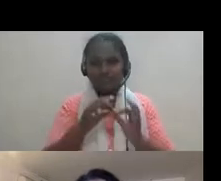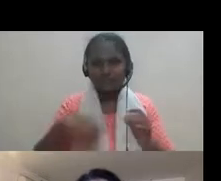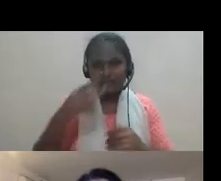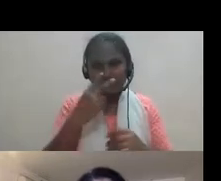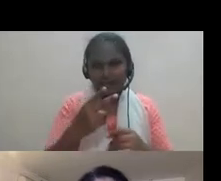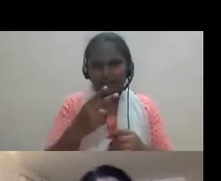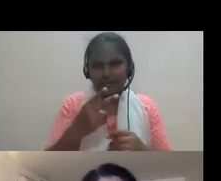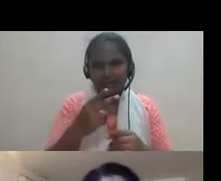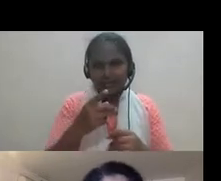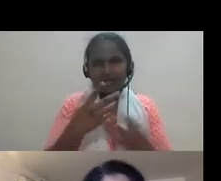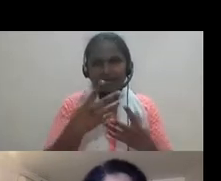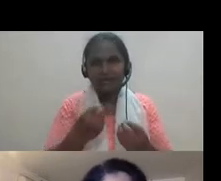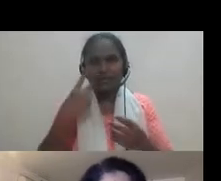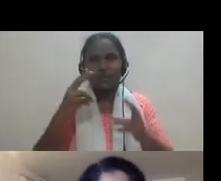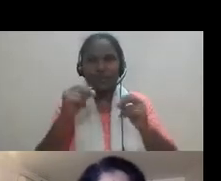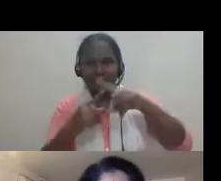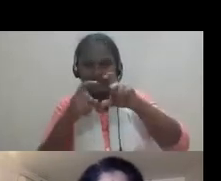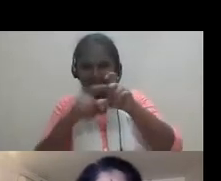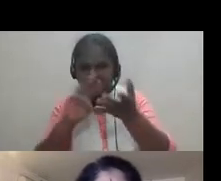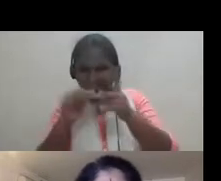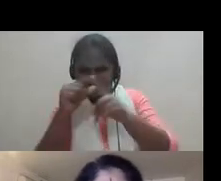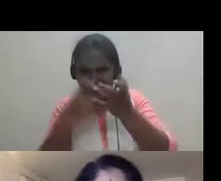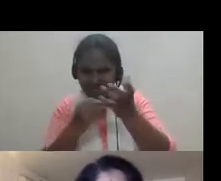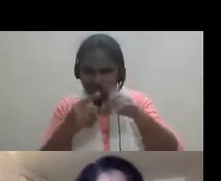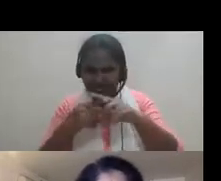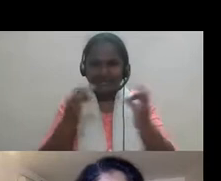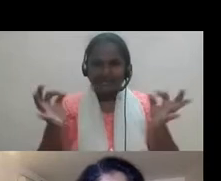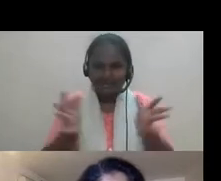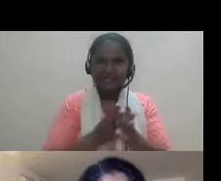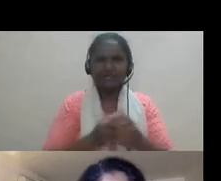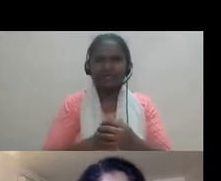went low temperature suddenly.